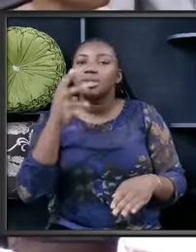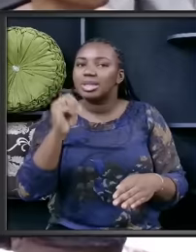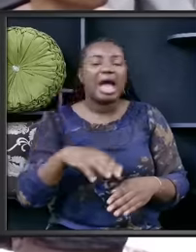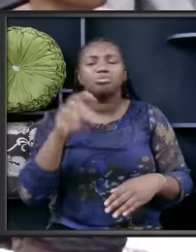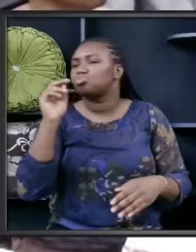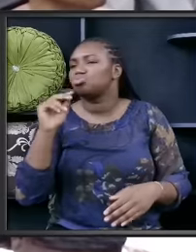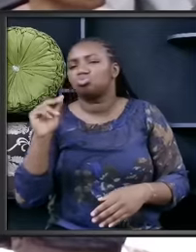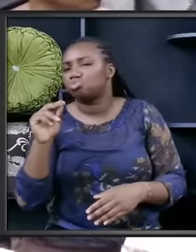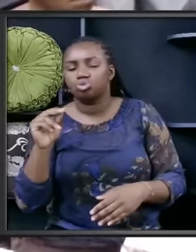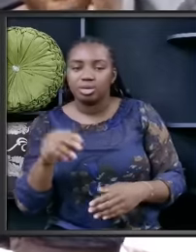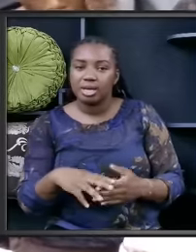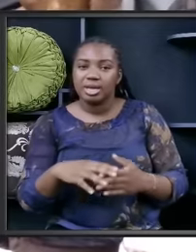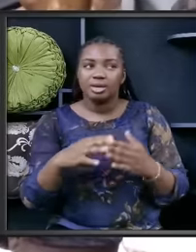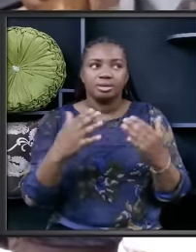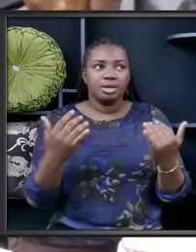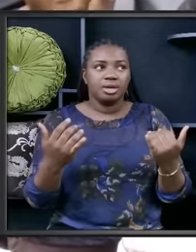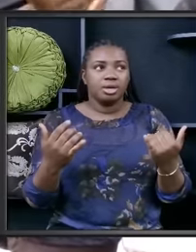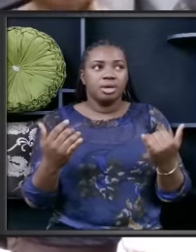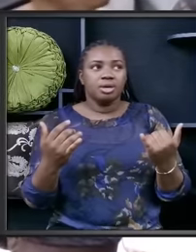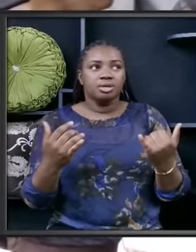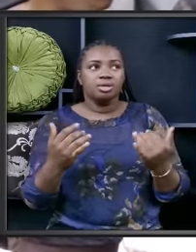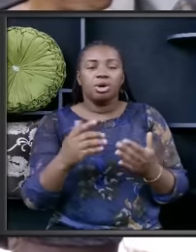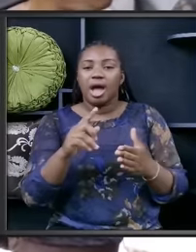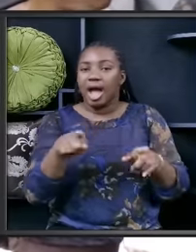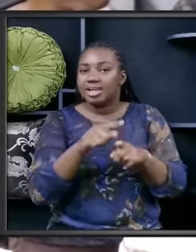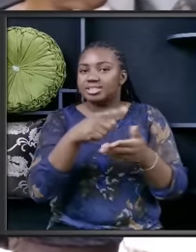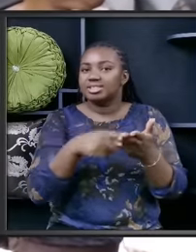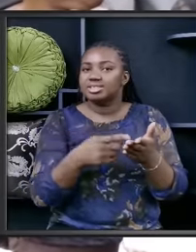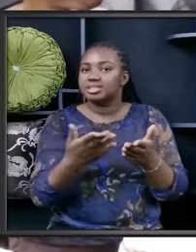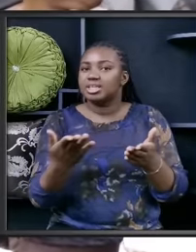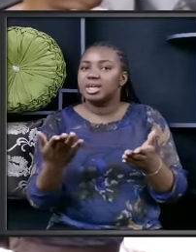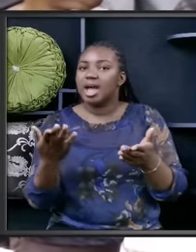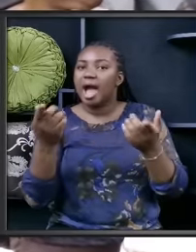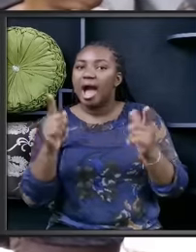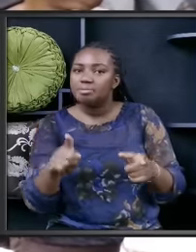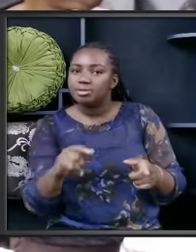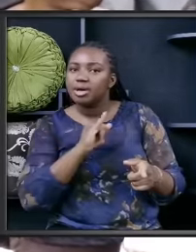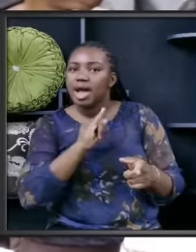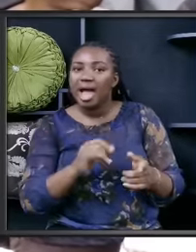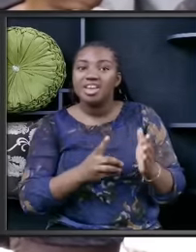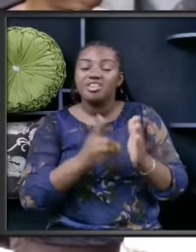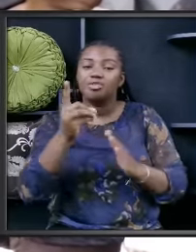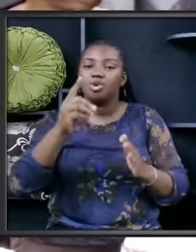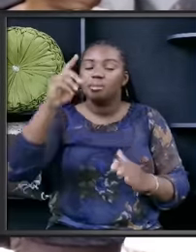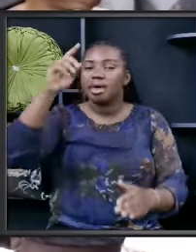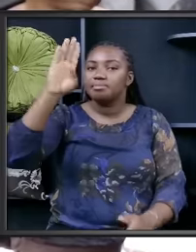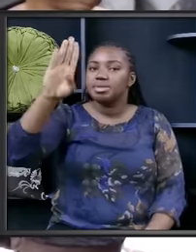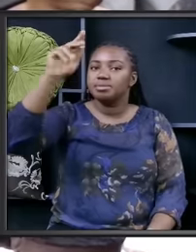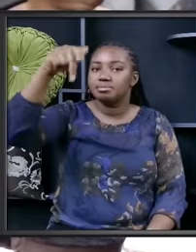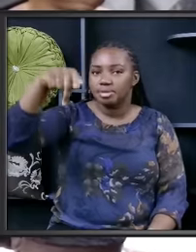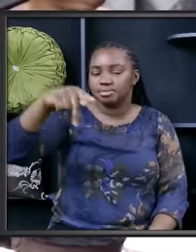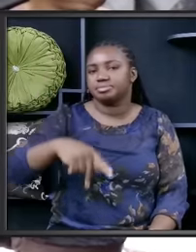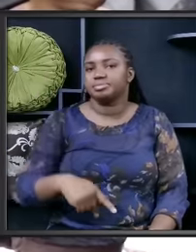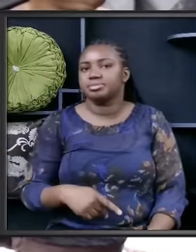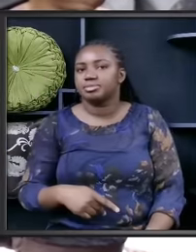problem, where, because this thing they happen, I don't develop BP, because when he finish beating me, I can't develop fear for him.